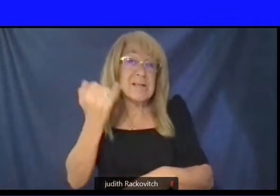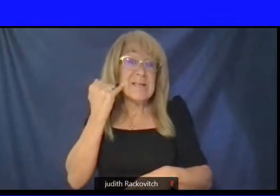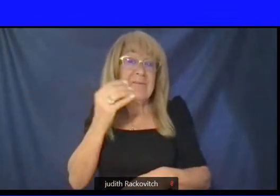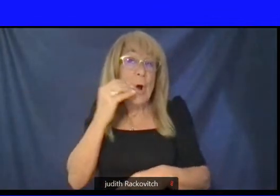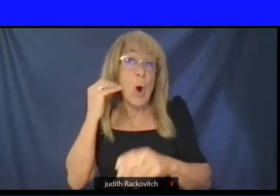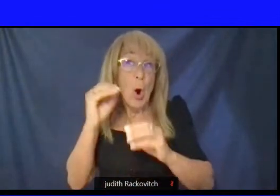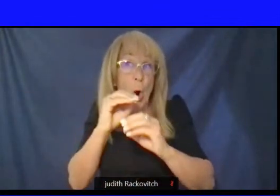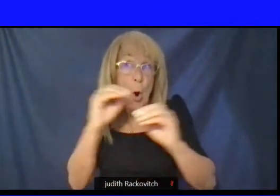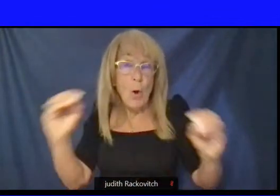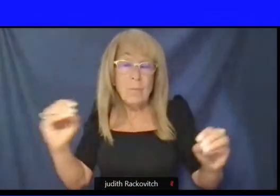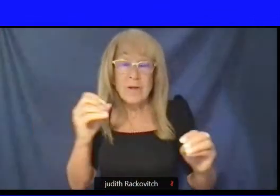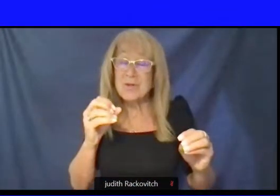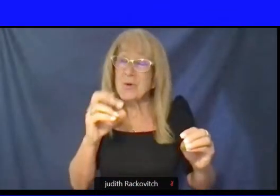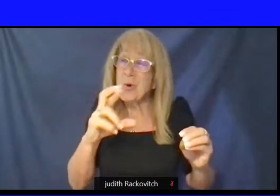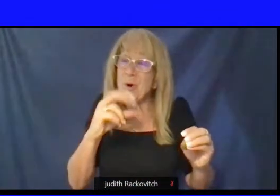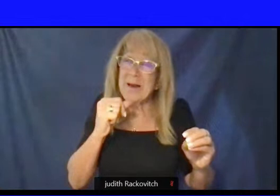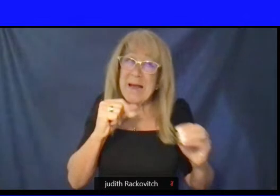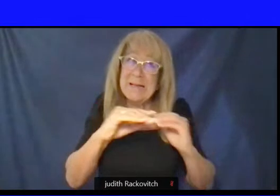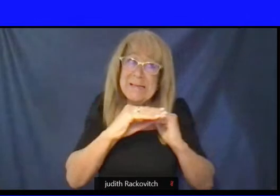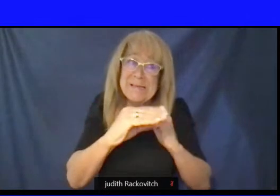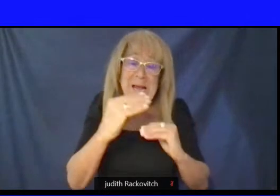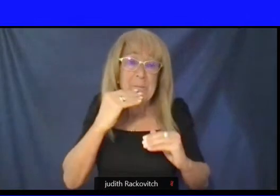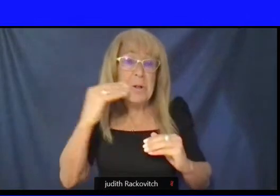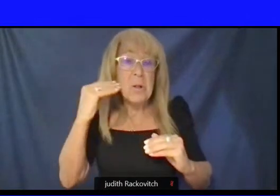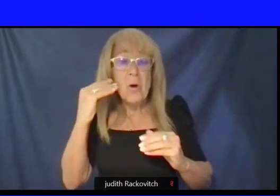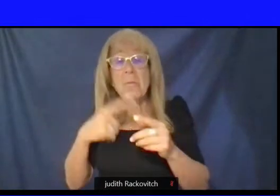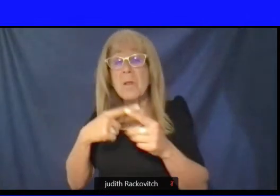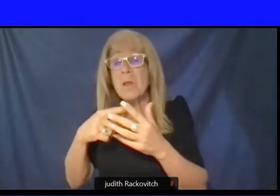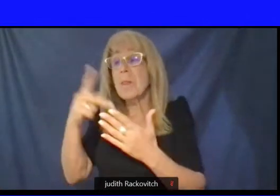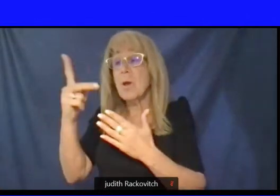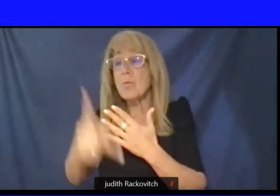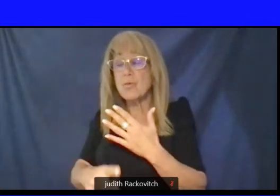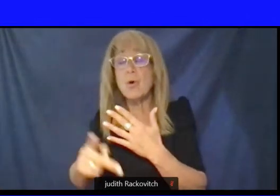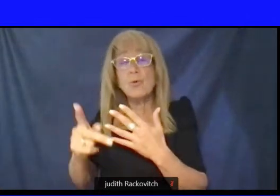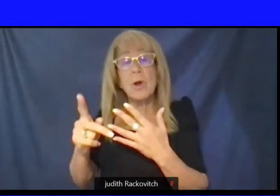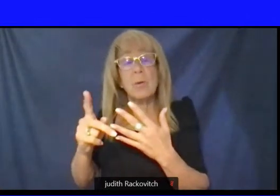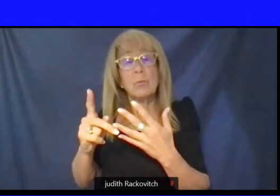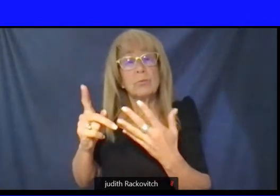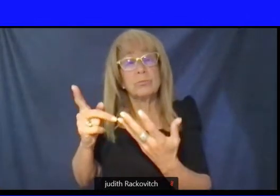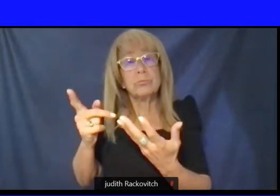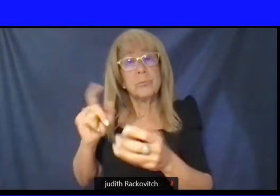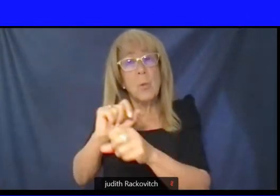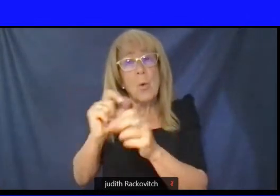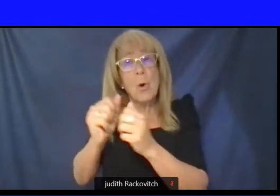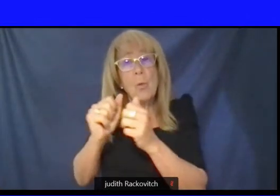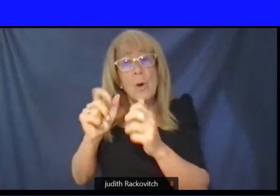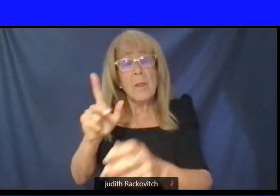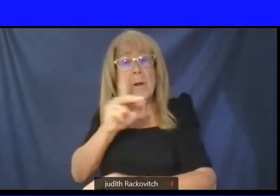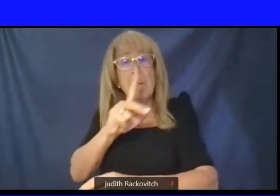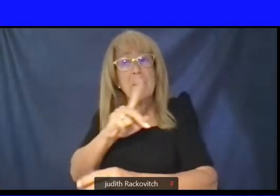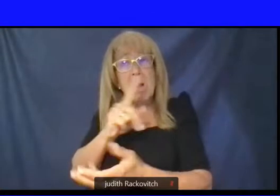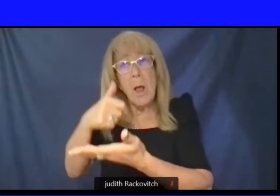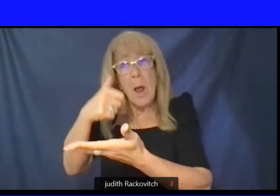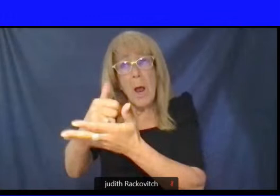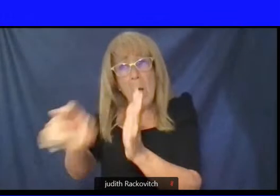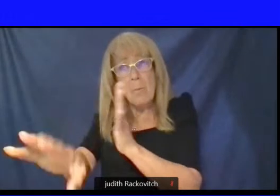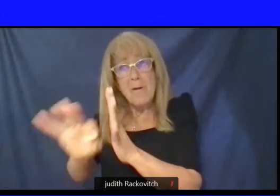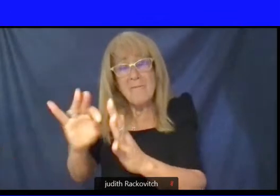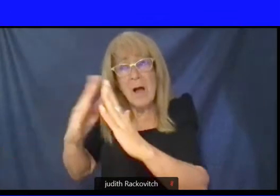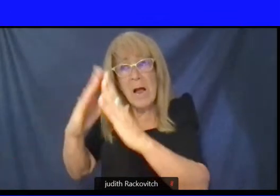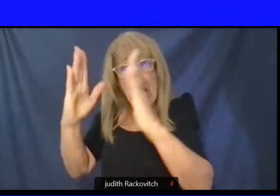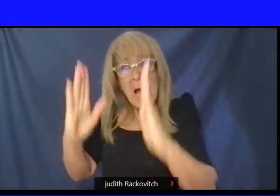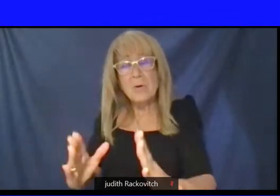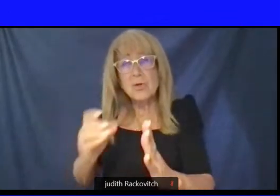or emergency department visits, whether that be psych or medical, within a year's period of time is